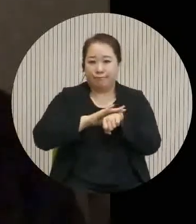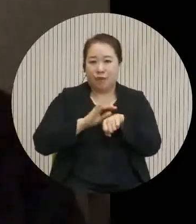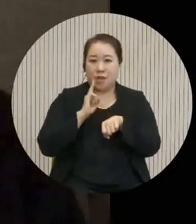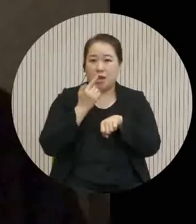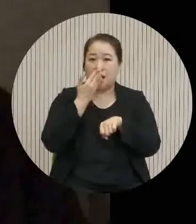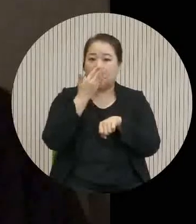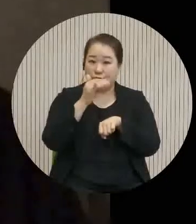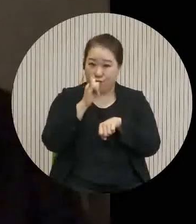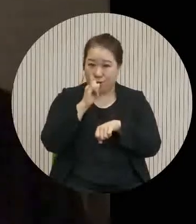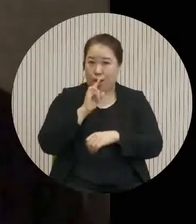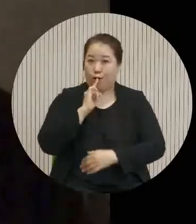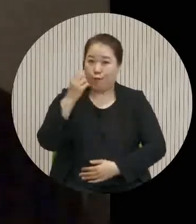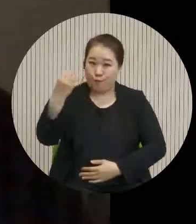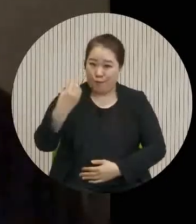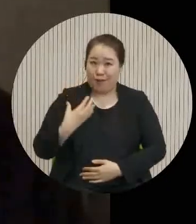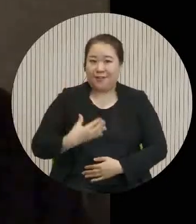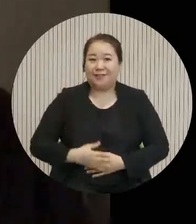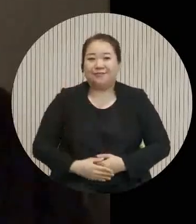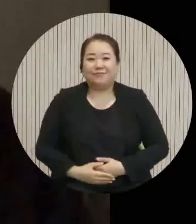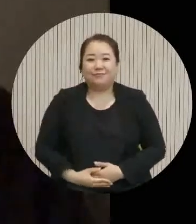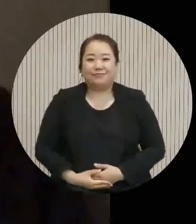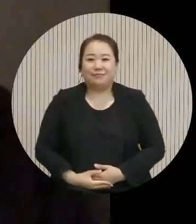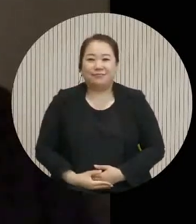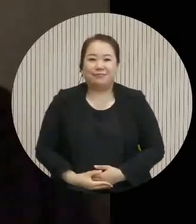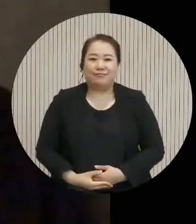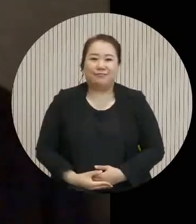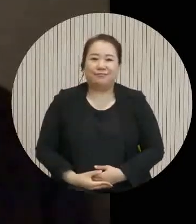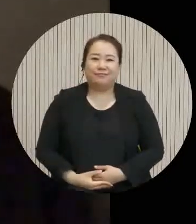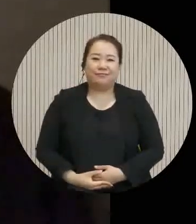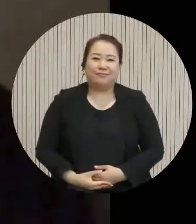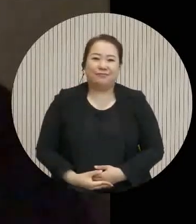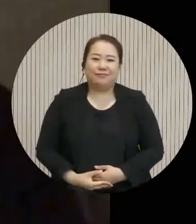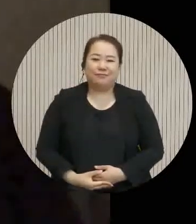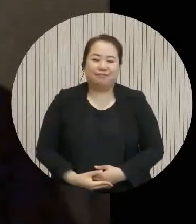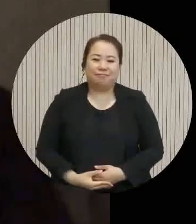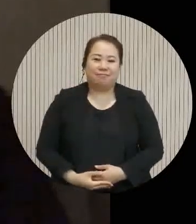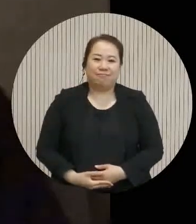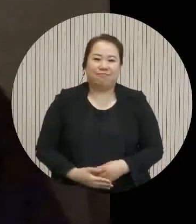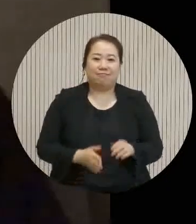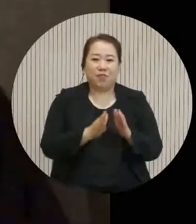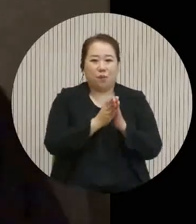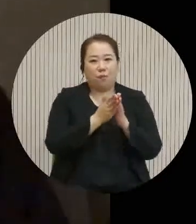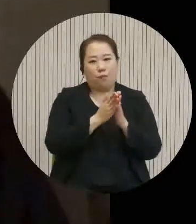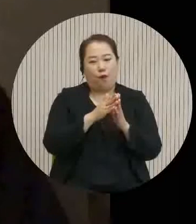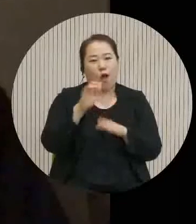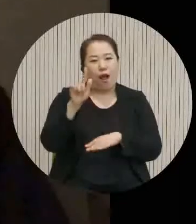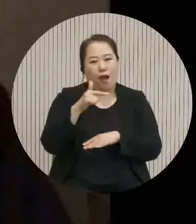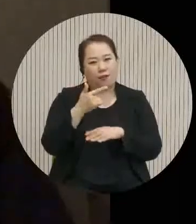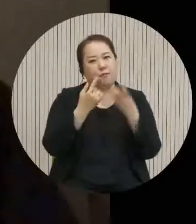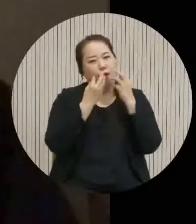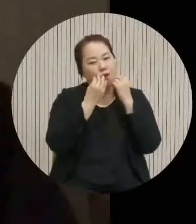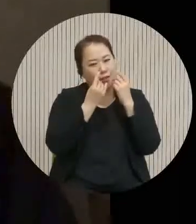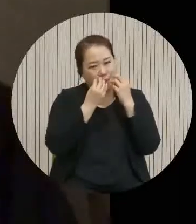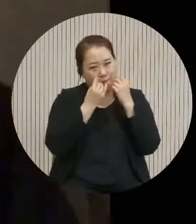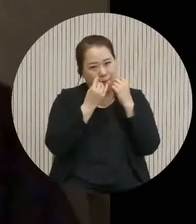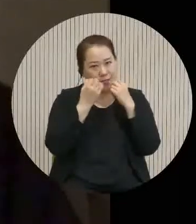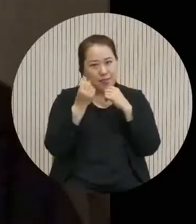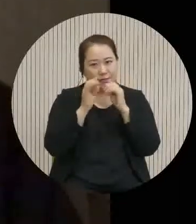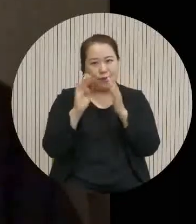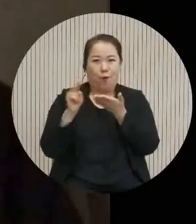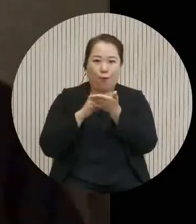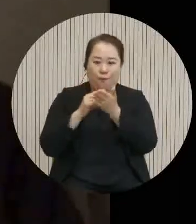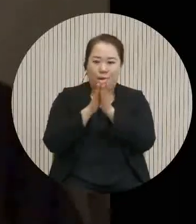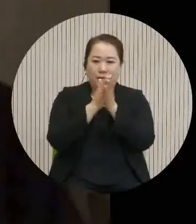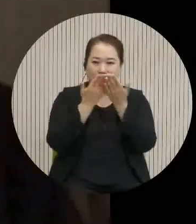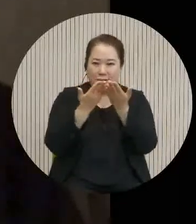magazines. My special interest, comic books. Absolutely wonderful. And for the most